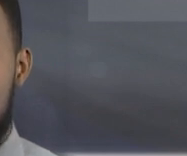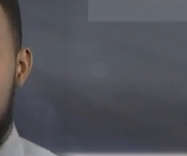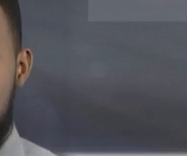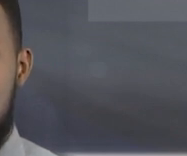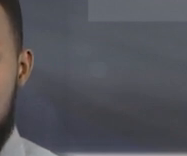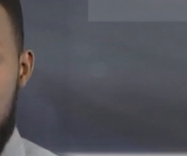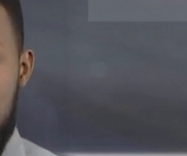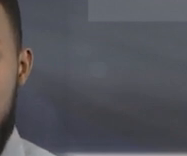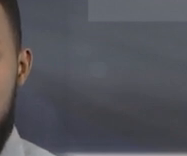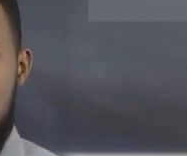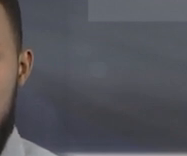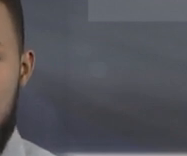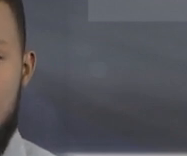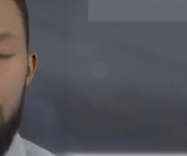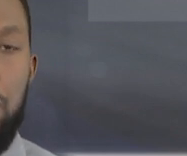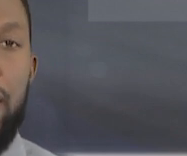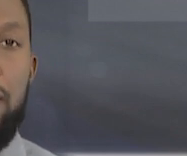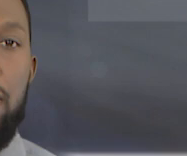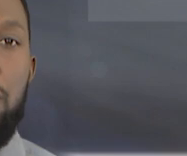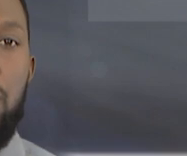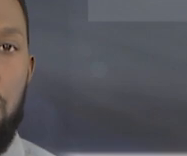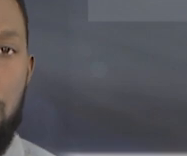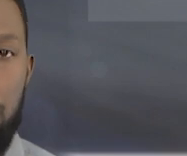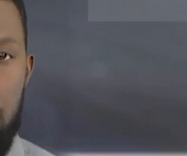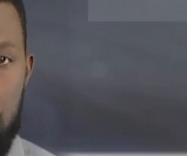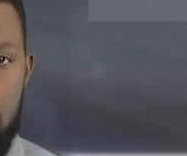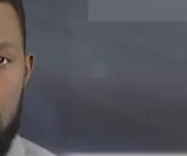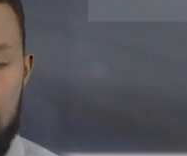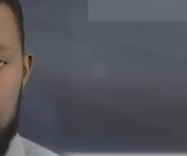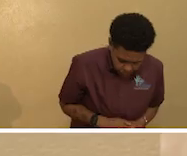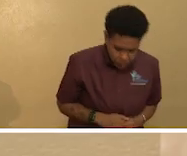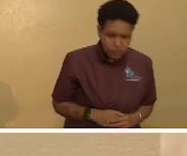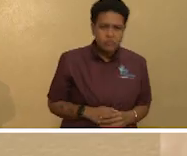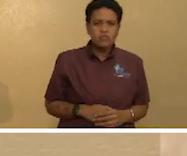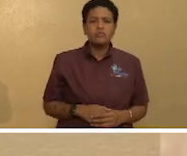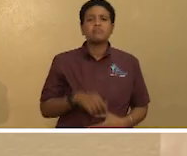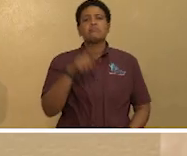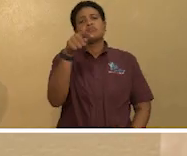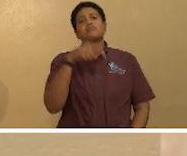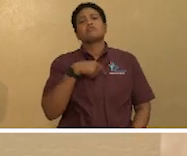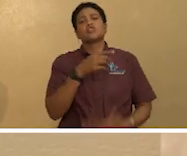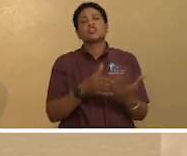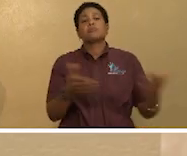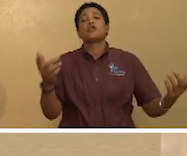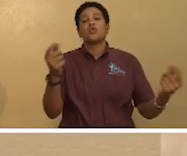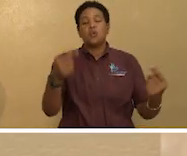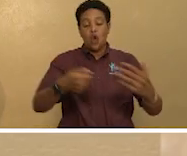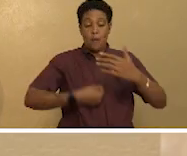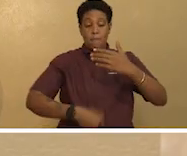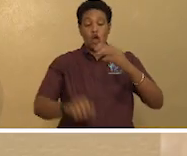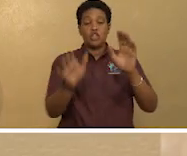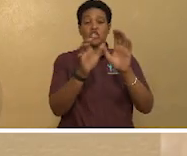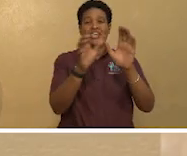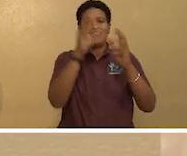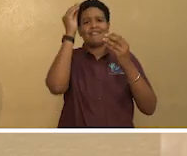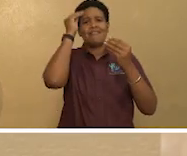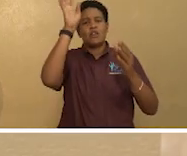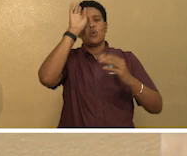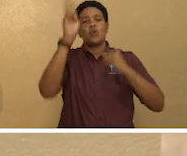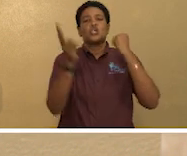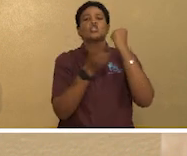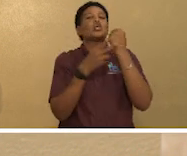about 8 levels of vetting that will take place in the production of NIDS. Your birth certificate information will be